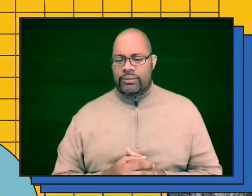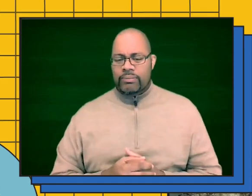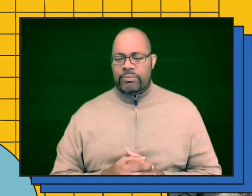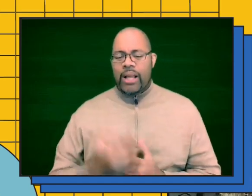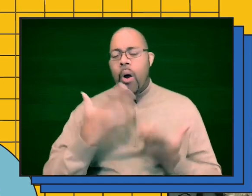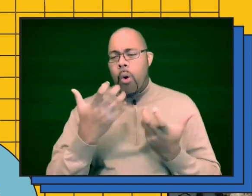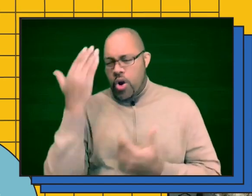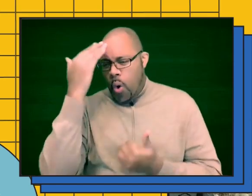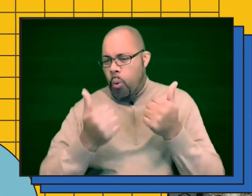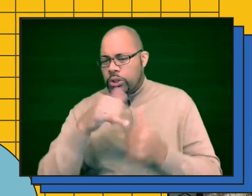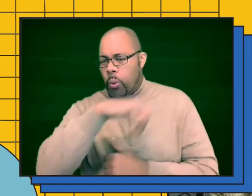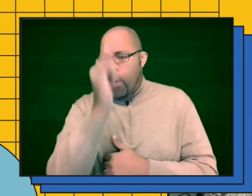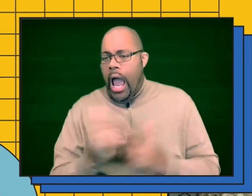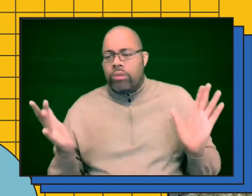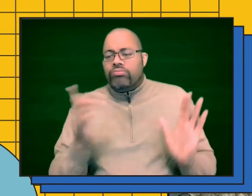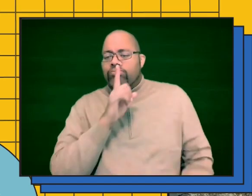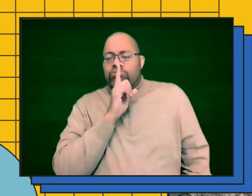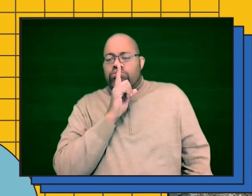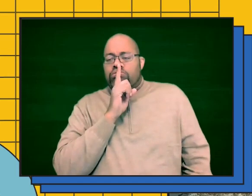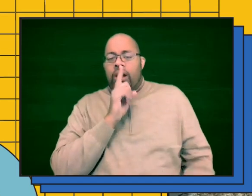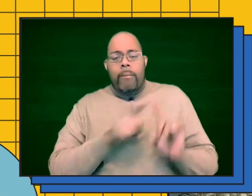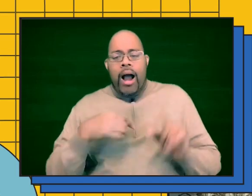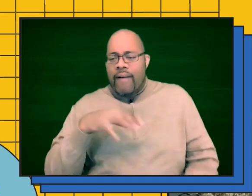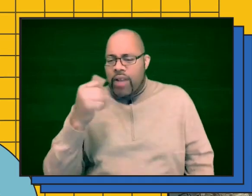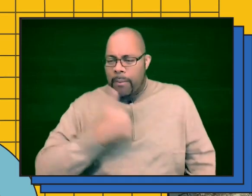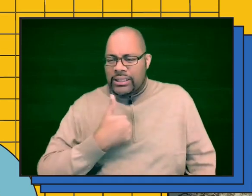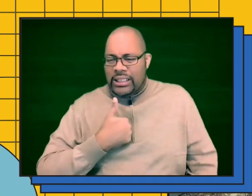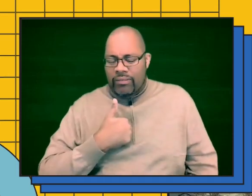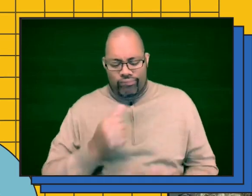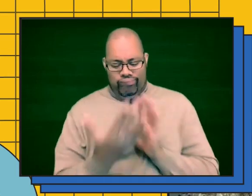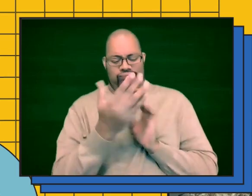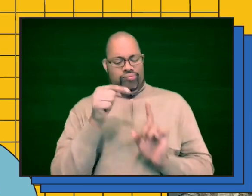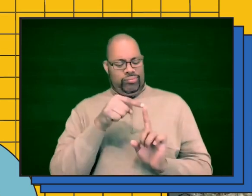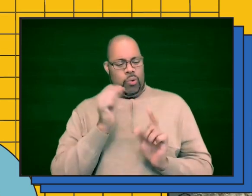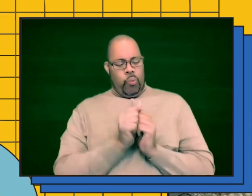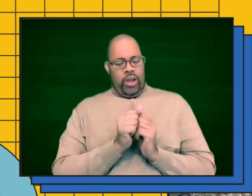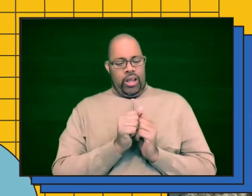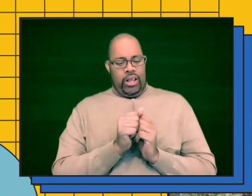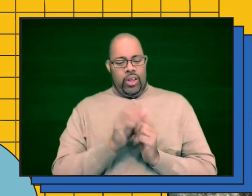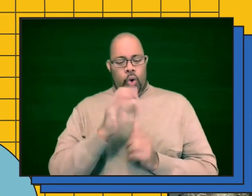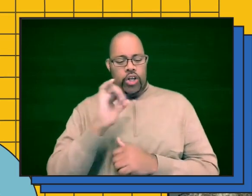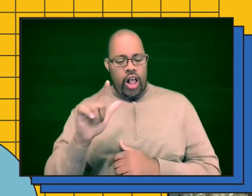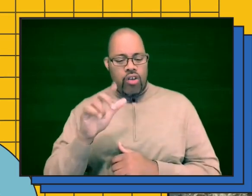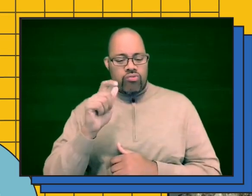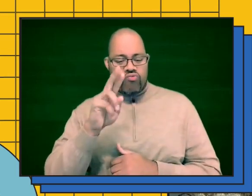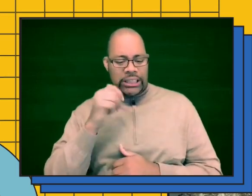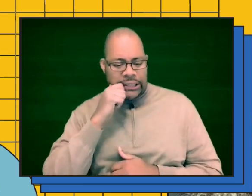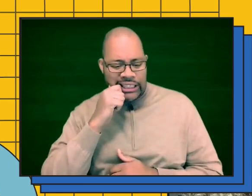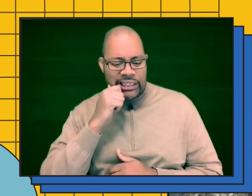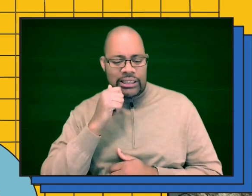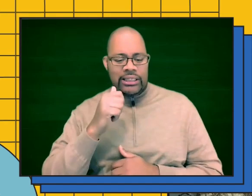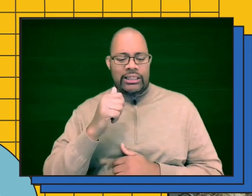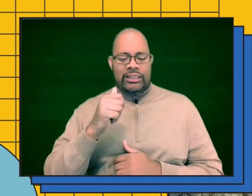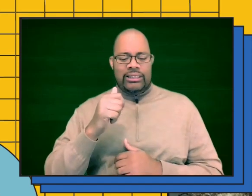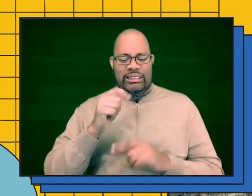guidebooks. I just wanted to know which whale was which. But I found myself confronted with the colonial, racist,